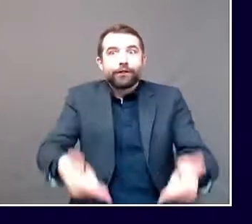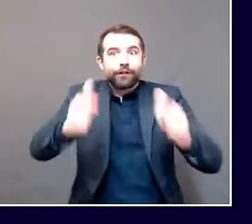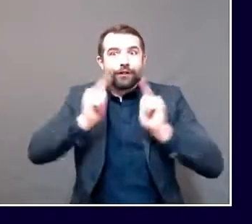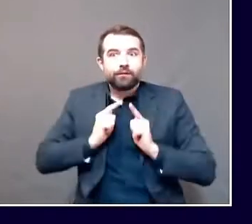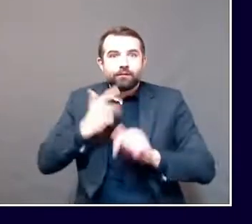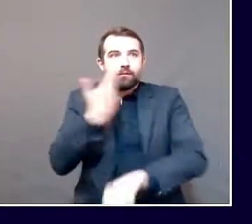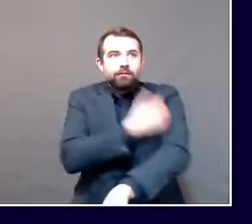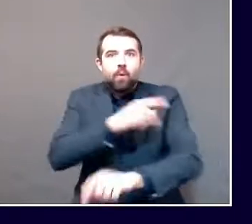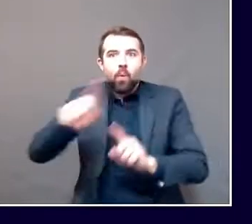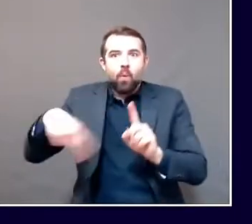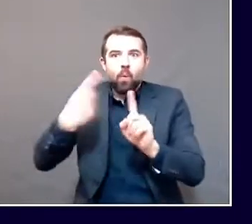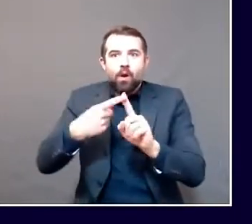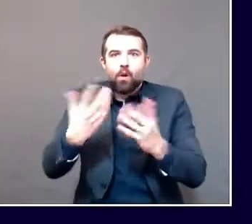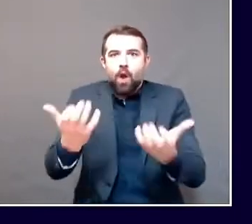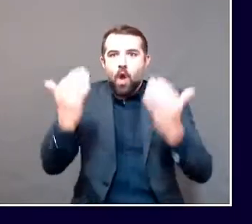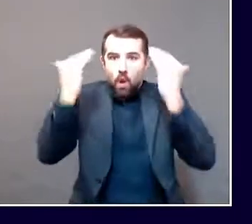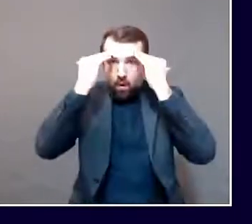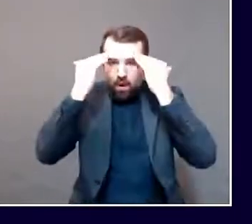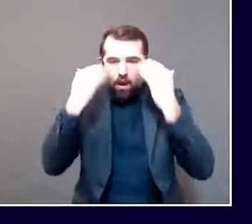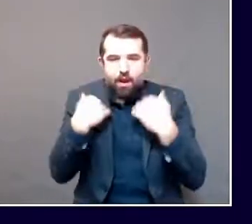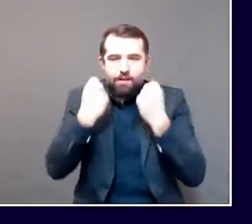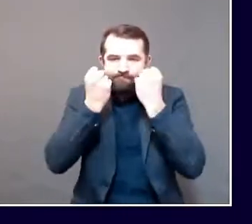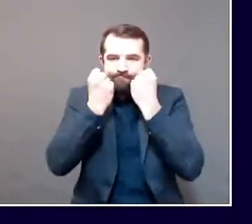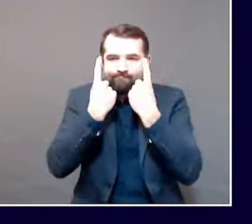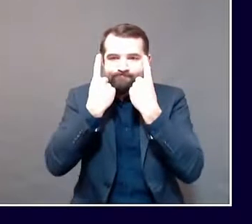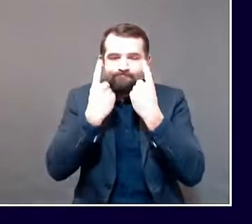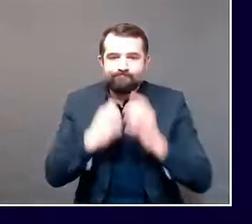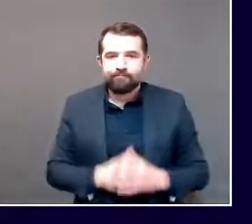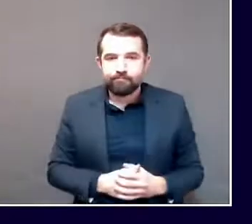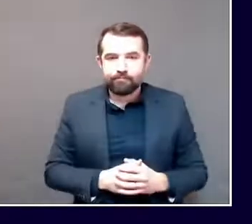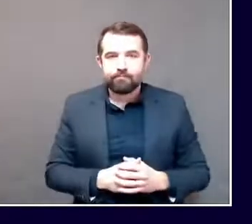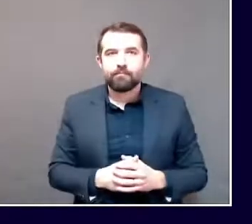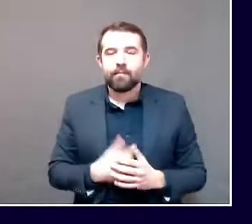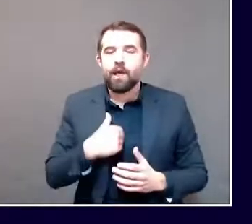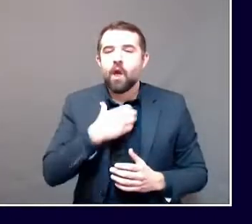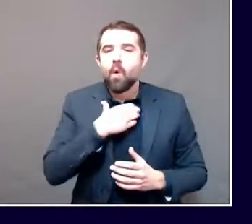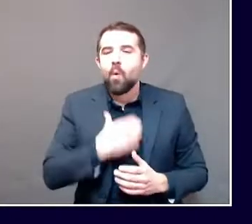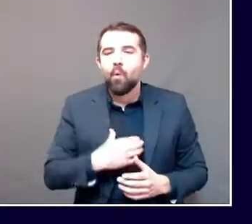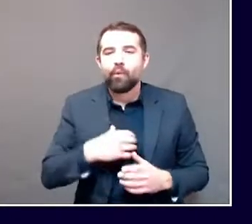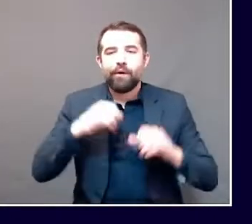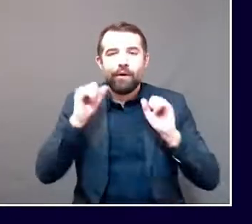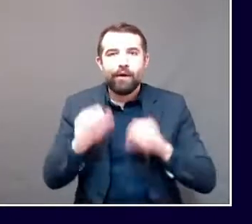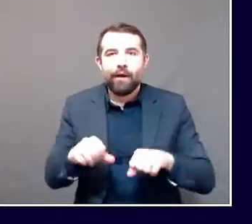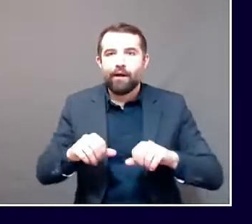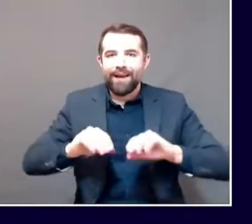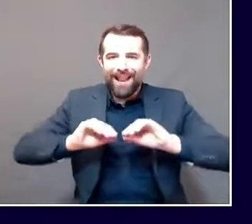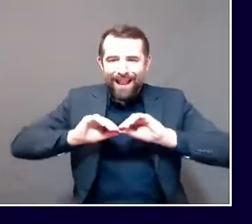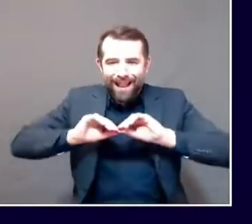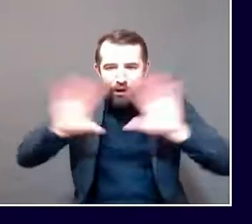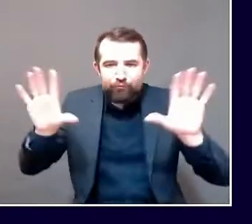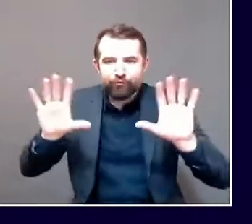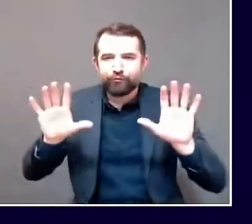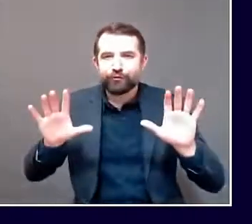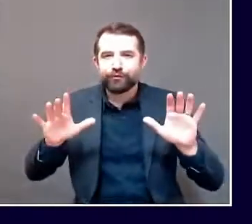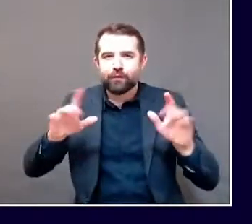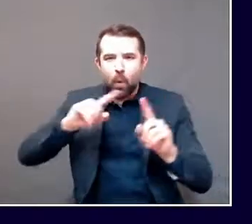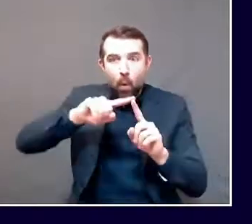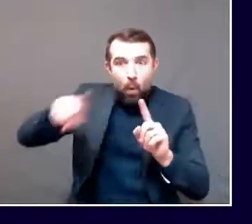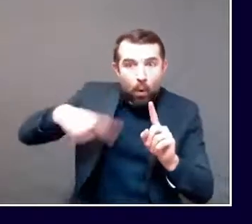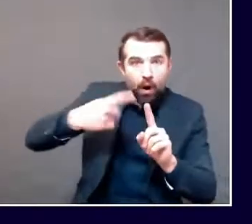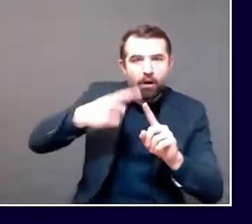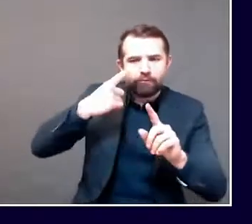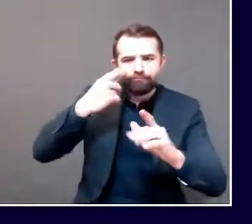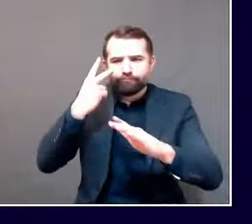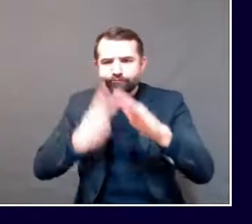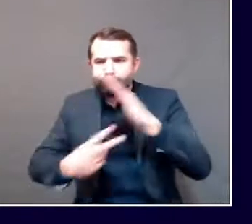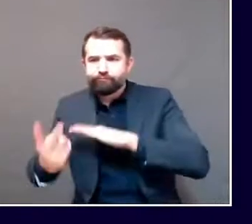I understand that. And I wish nothing more than to be able to give you that number in line, because I know that would quell a lot